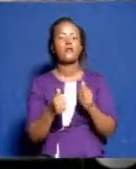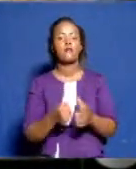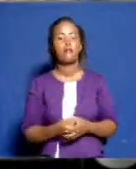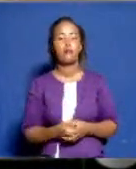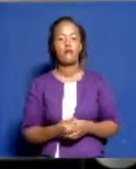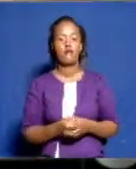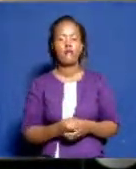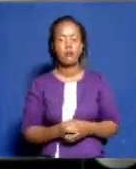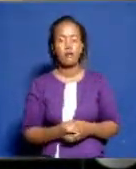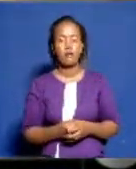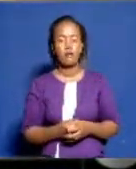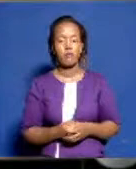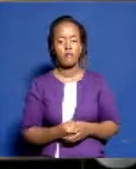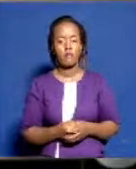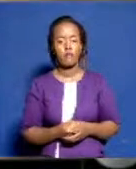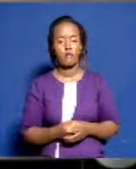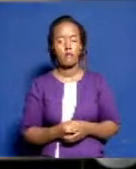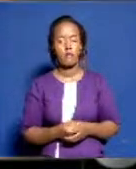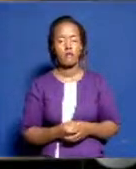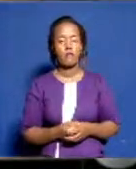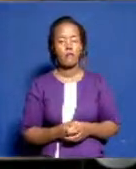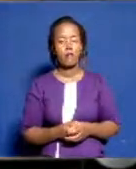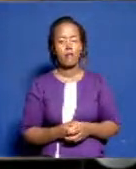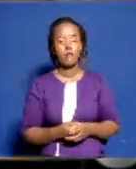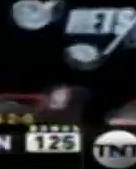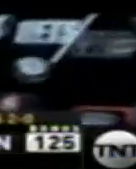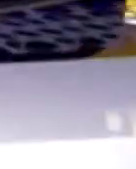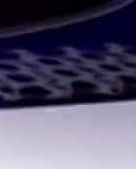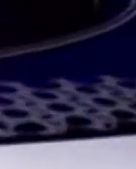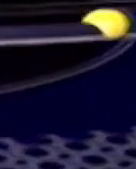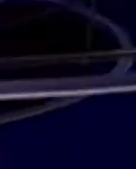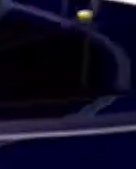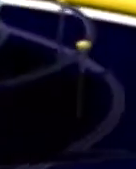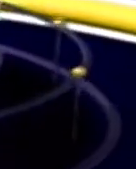Sports. And the Nets win it 120.